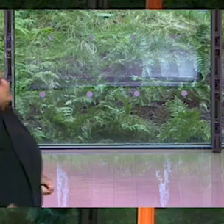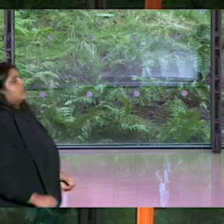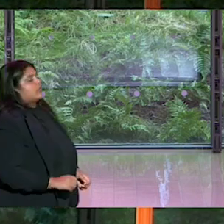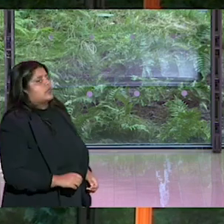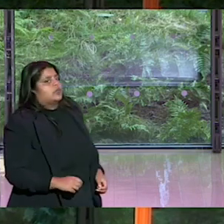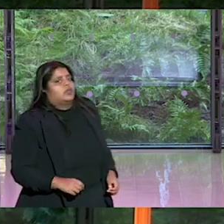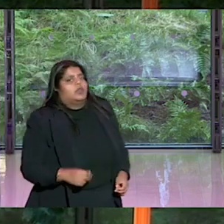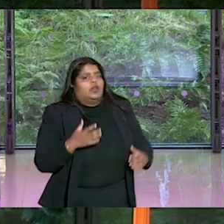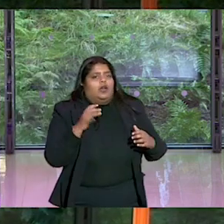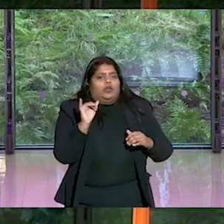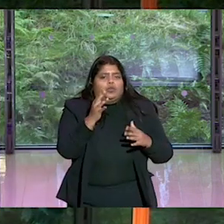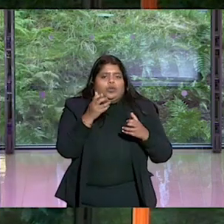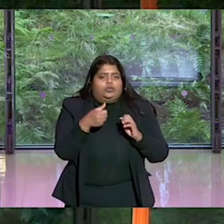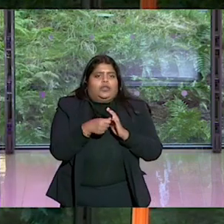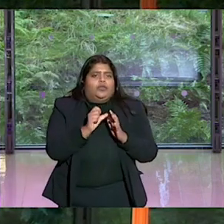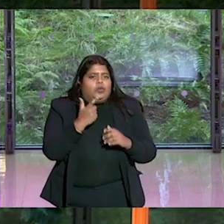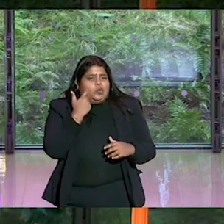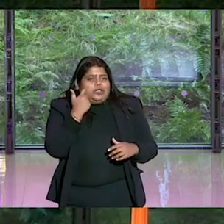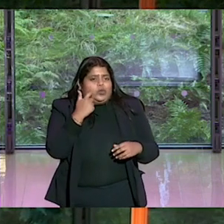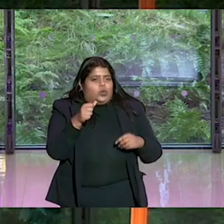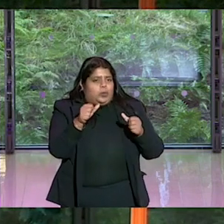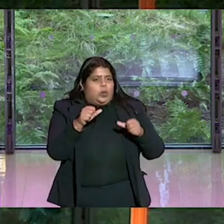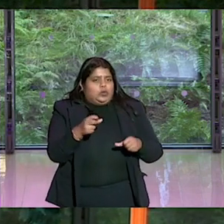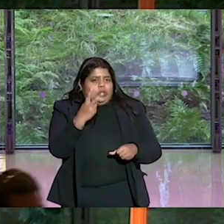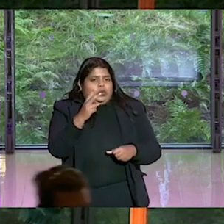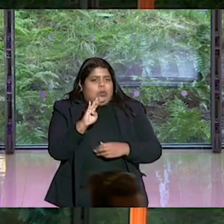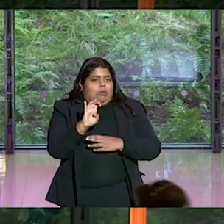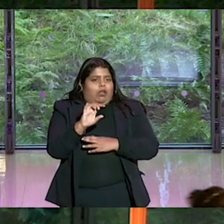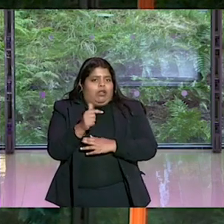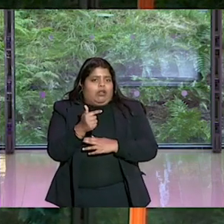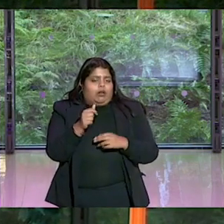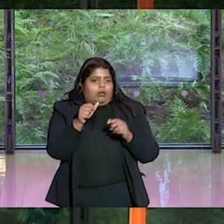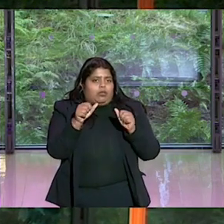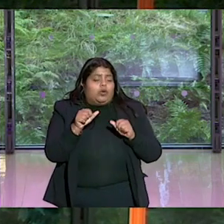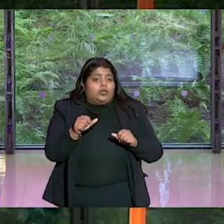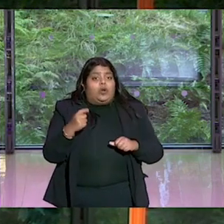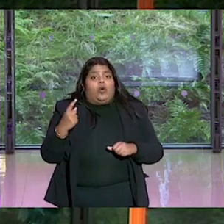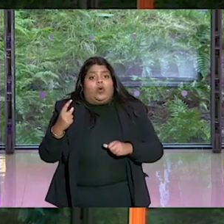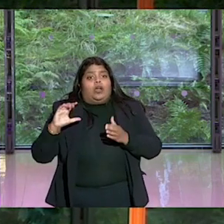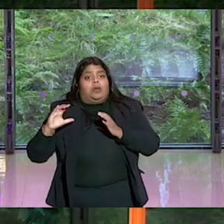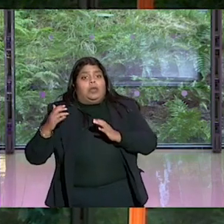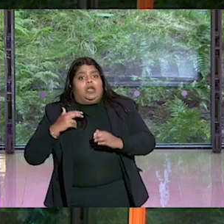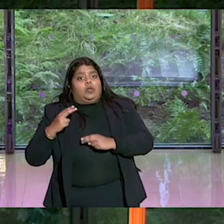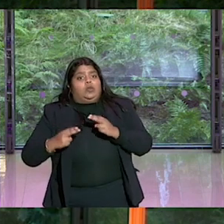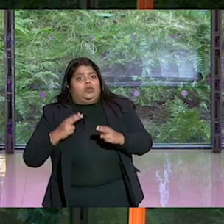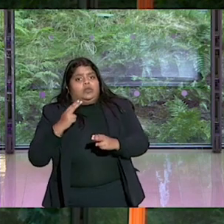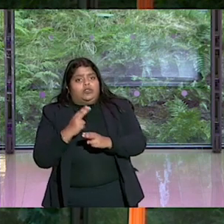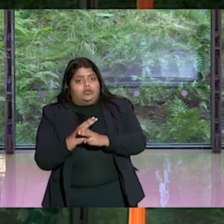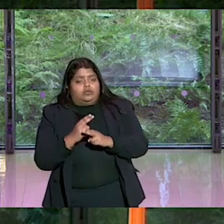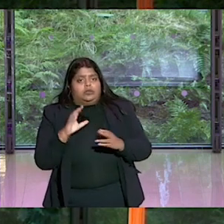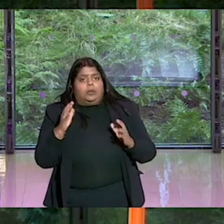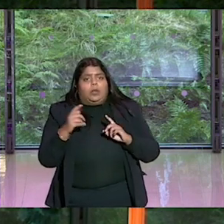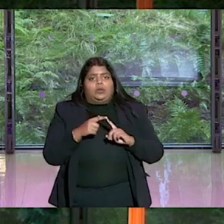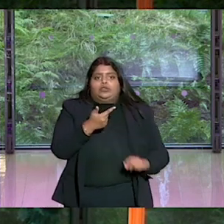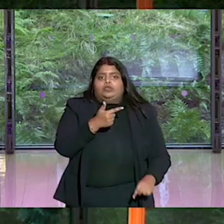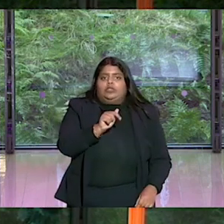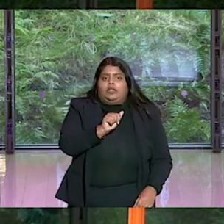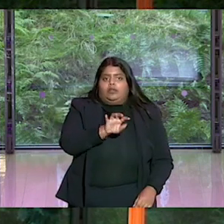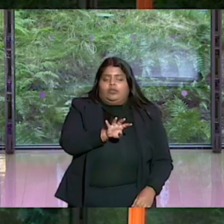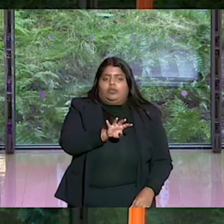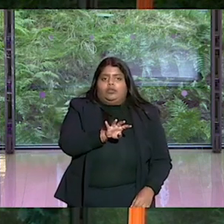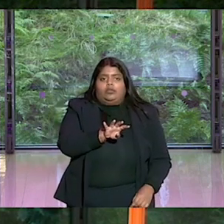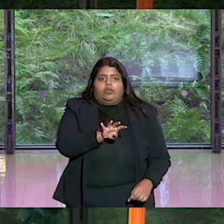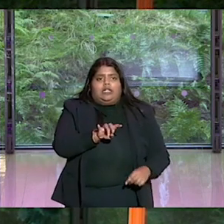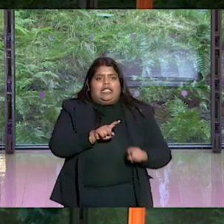posts recently that one is about comparing Universal and GA4 and a few